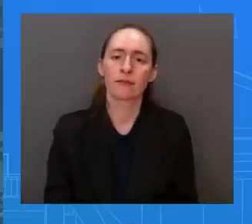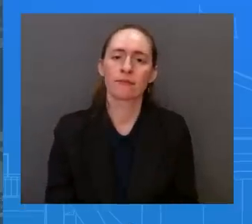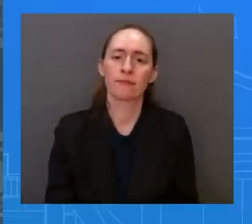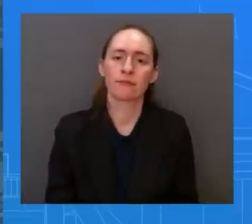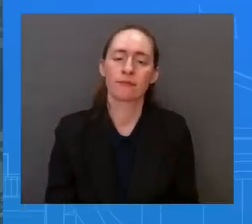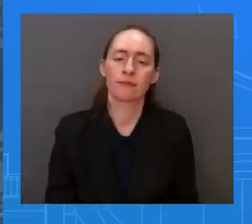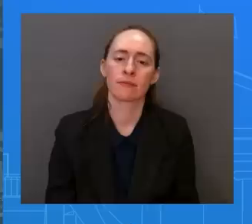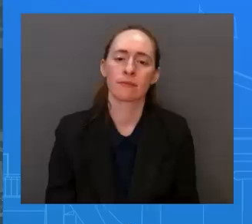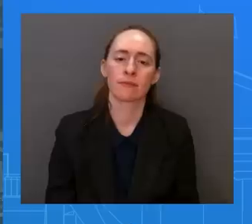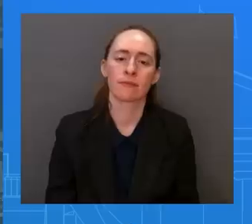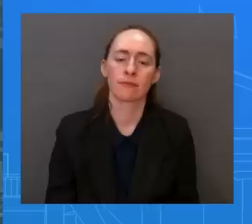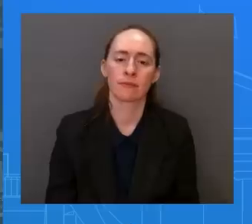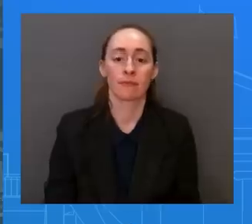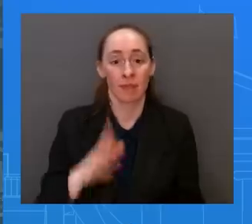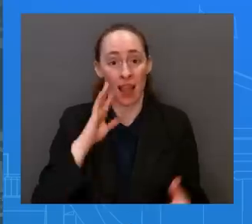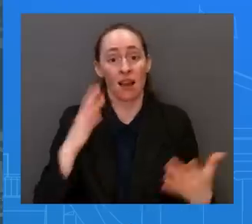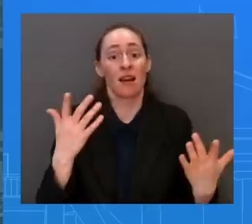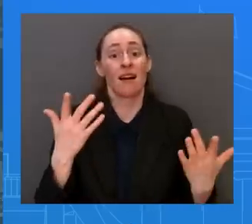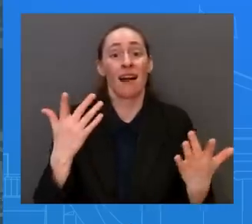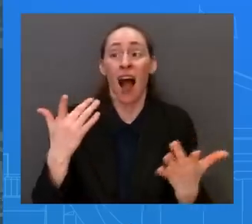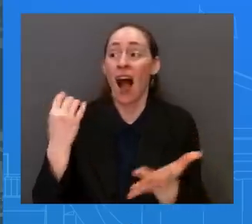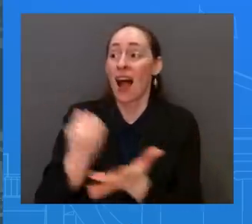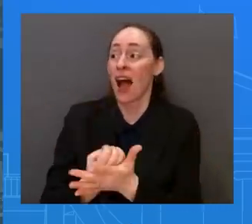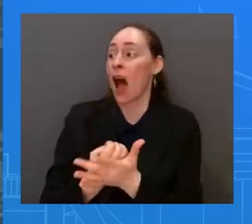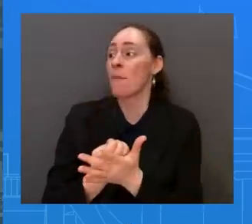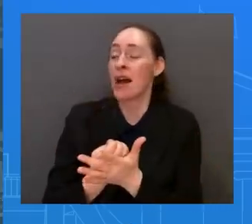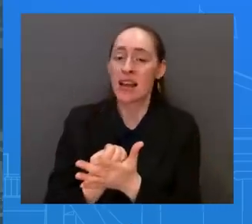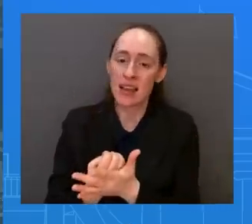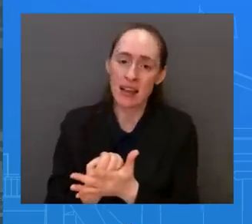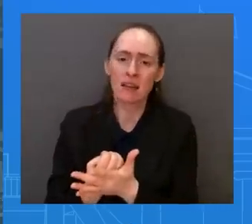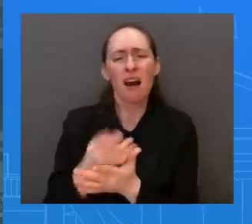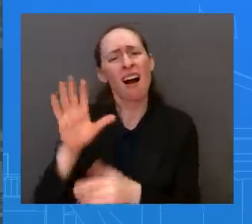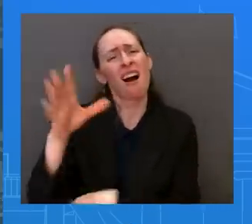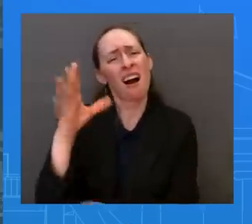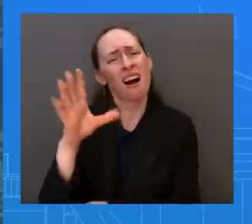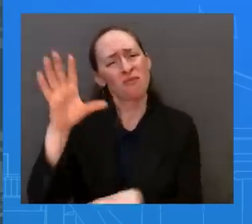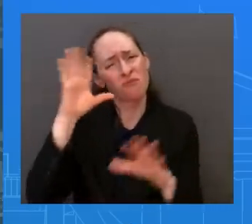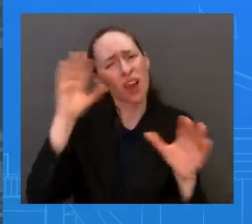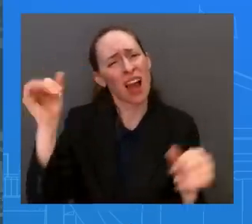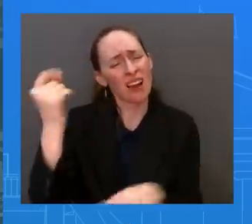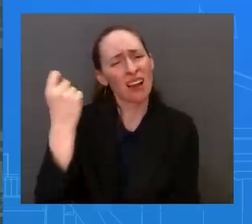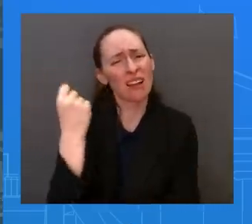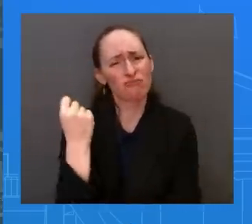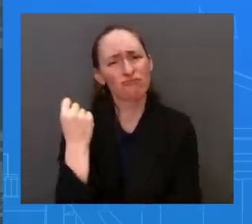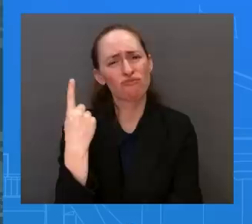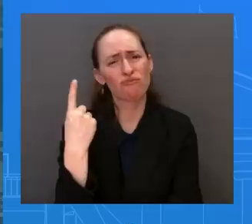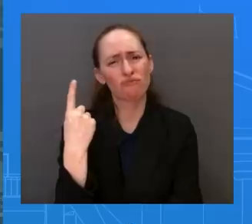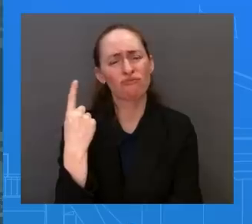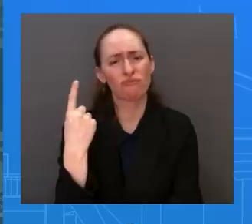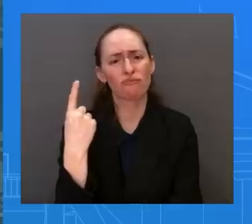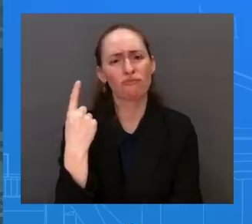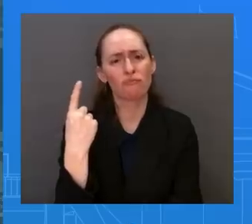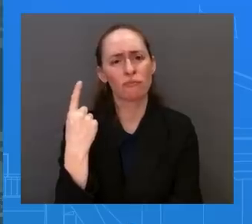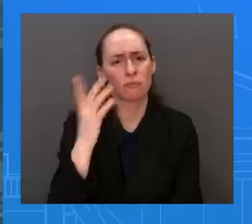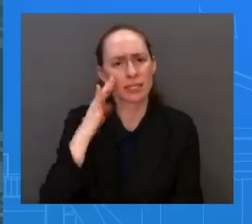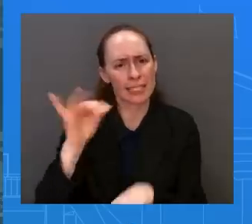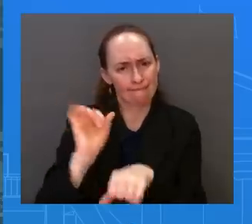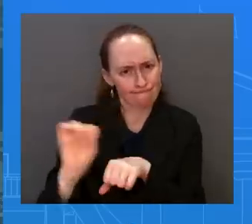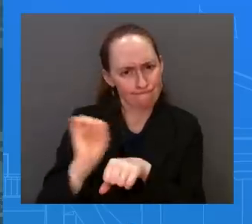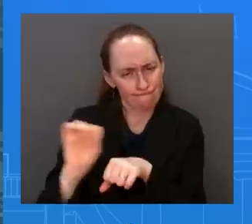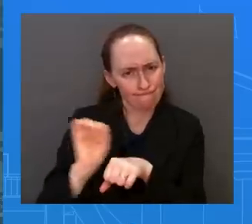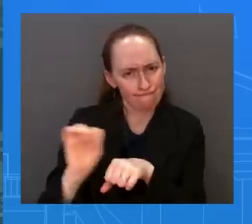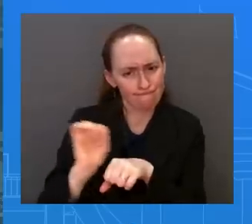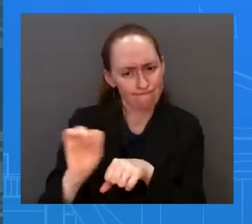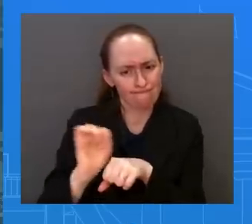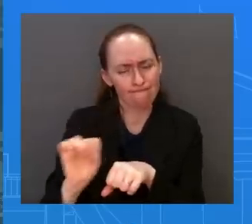that is something that the president has always acknowledged and has said there's always more work to do. But also the reality is, if you look at the data, if you look